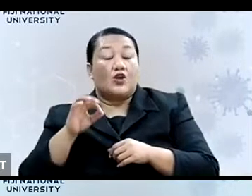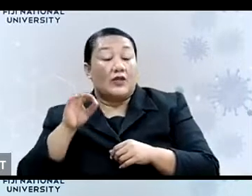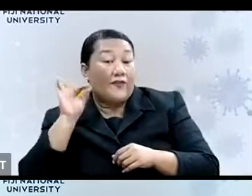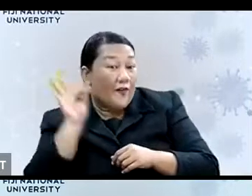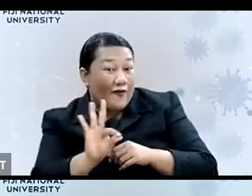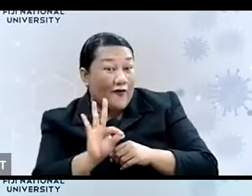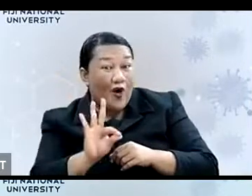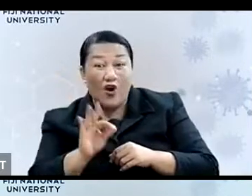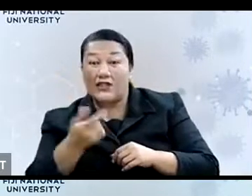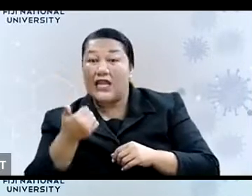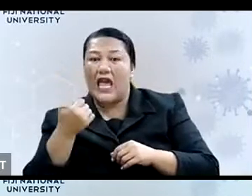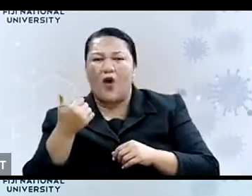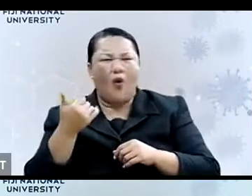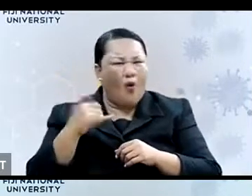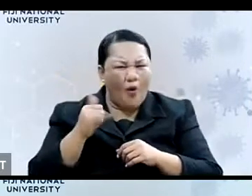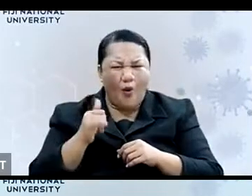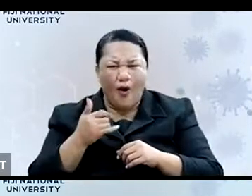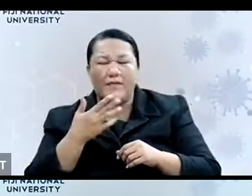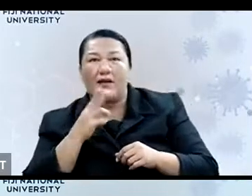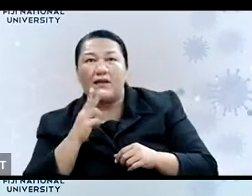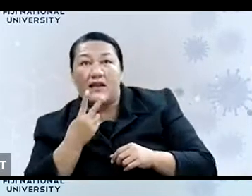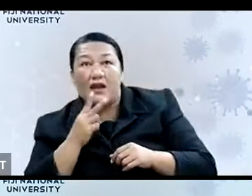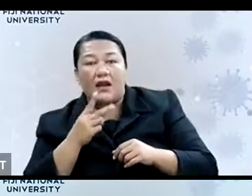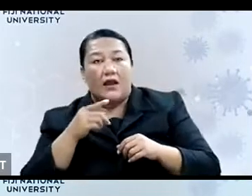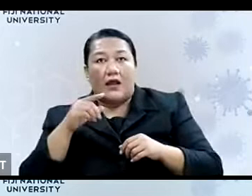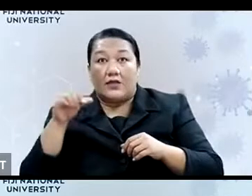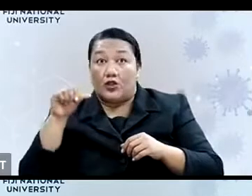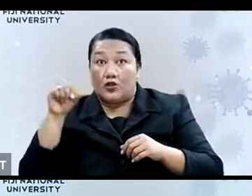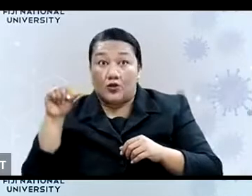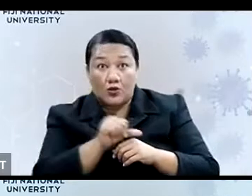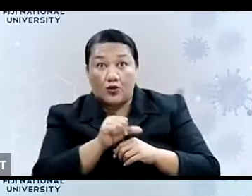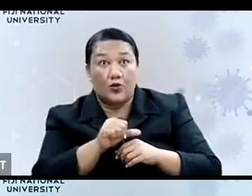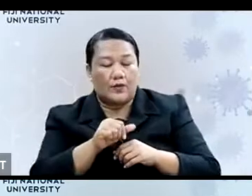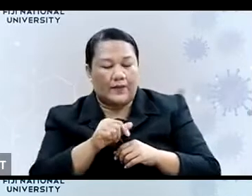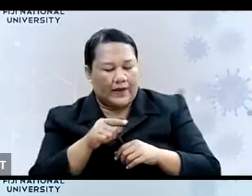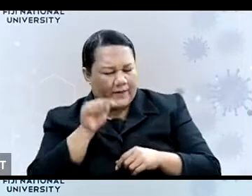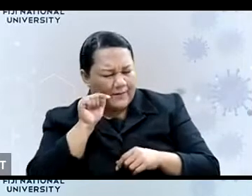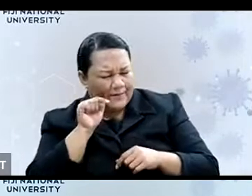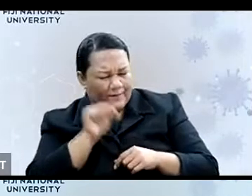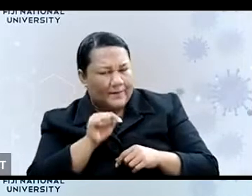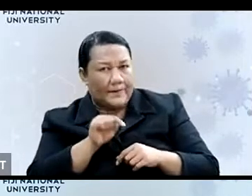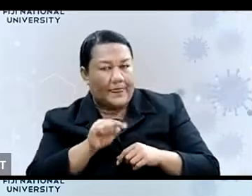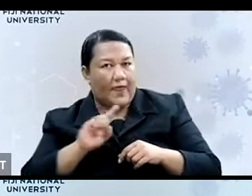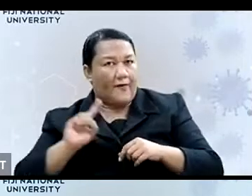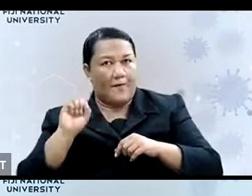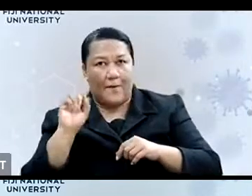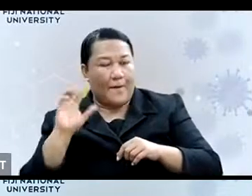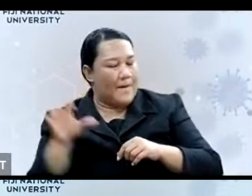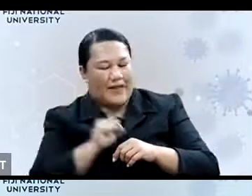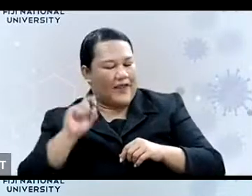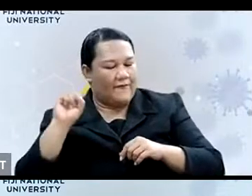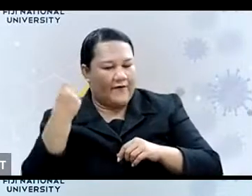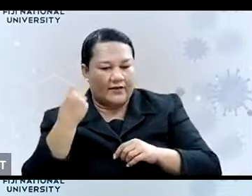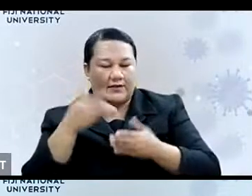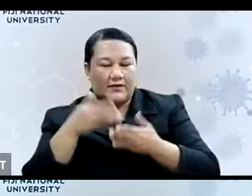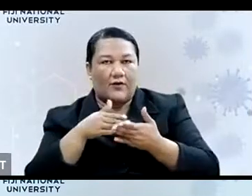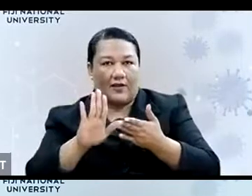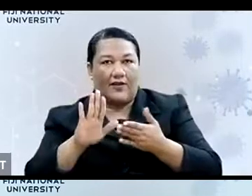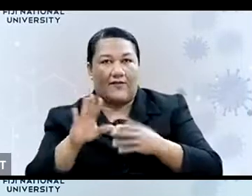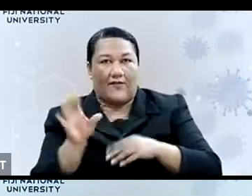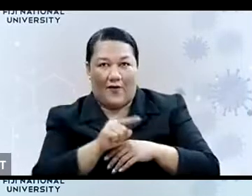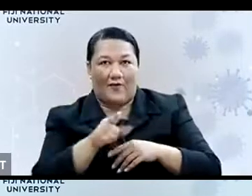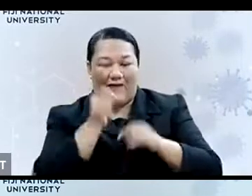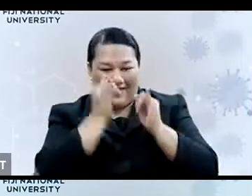even fraud affects the validity of that consent. So that's probably something important to bear in